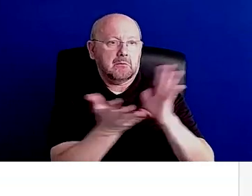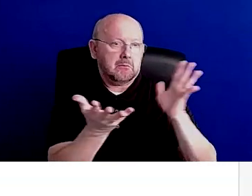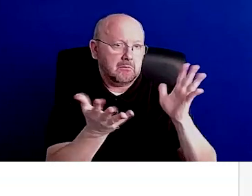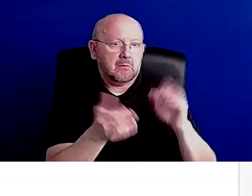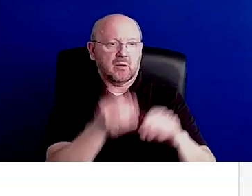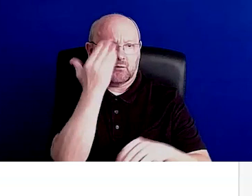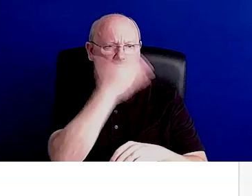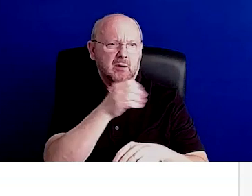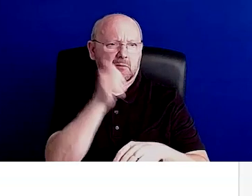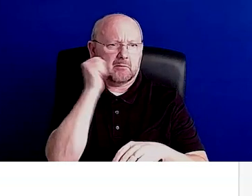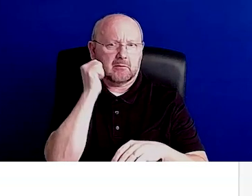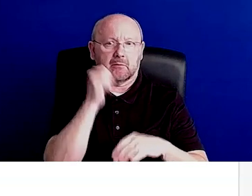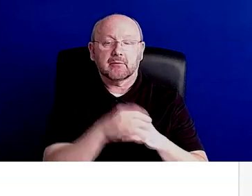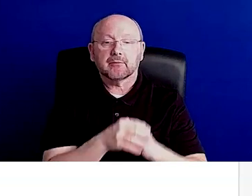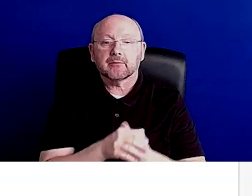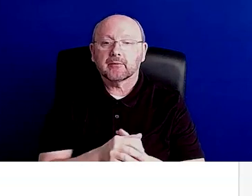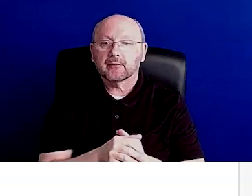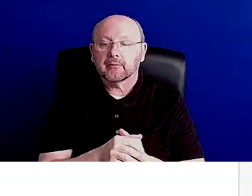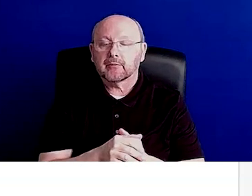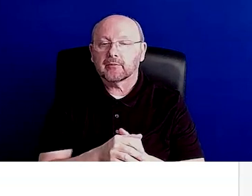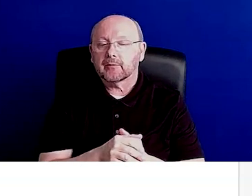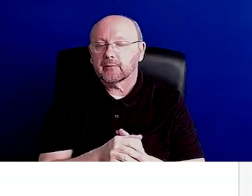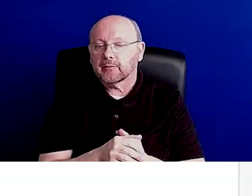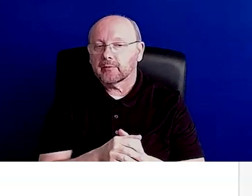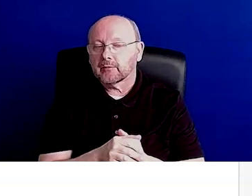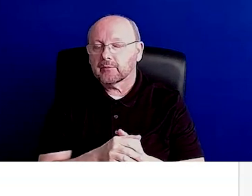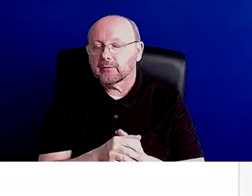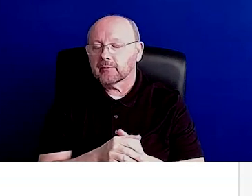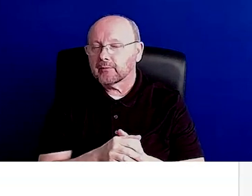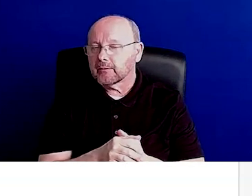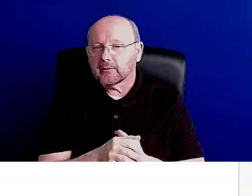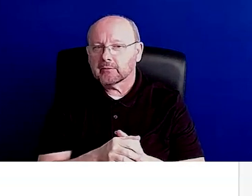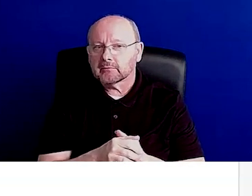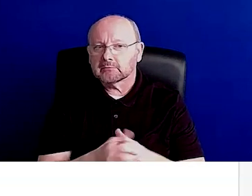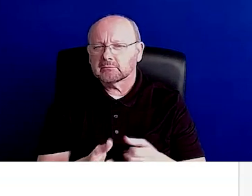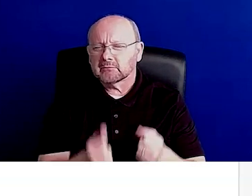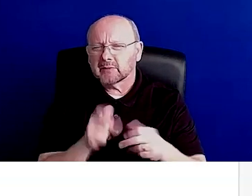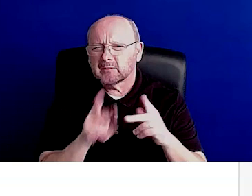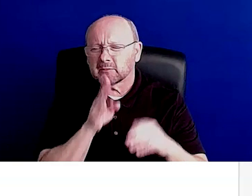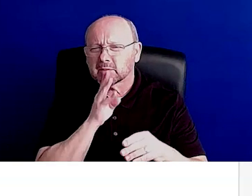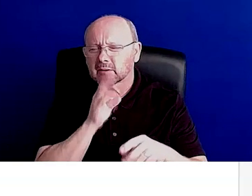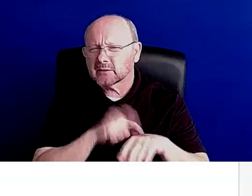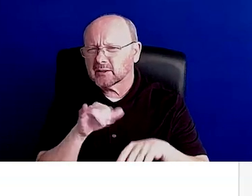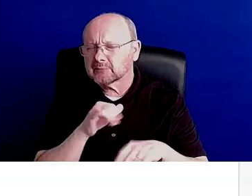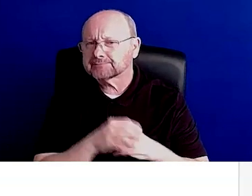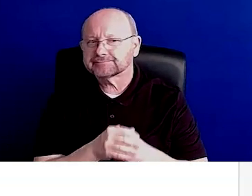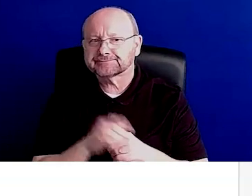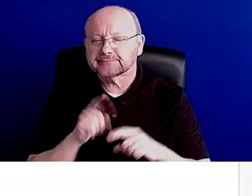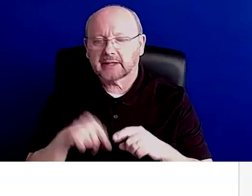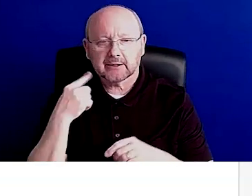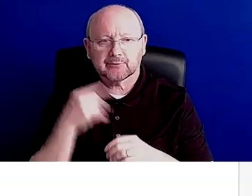Let me show mine right now, Jason. All right, Sally's going to kind of, I think it's kind of related. Could you upload the PowerPoint? Yeah, how do you upload the